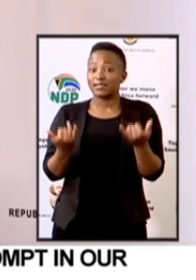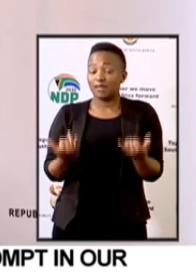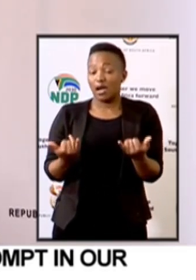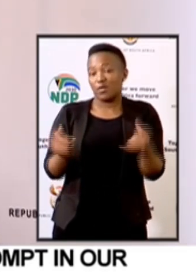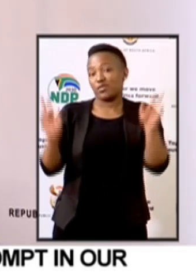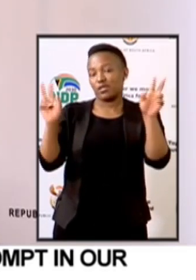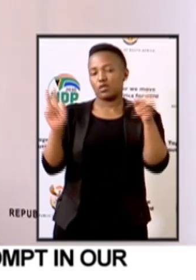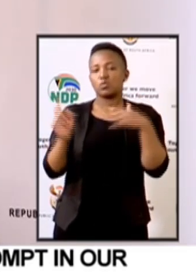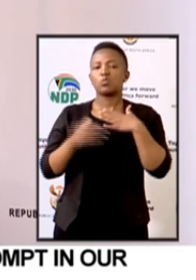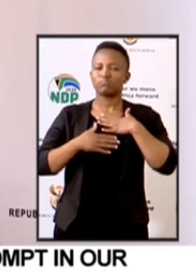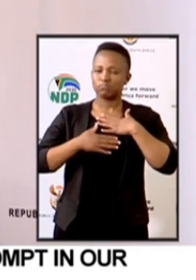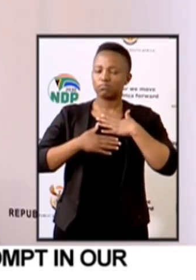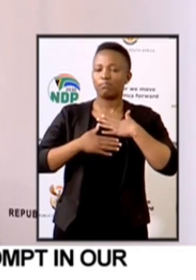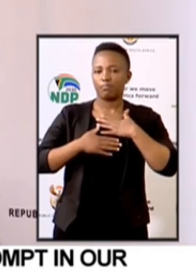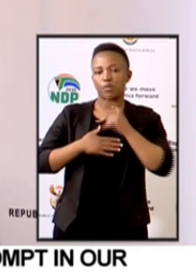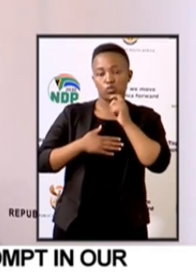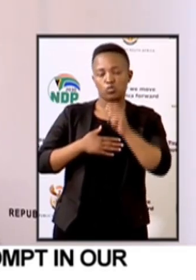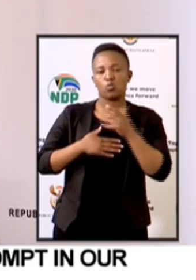us are sympathetic to,